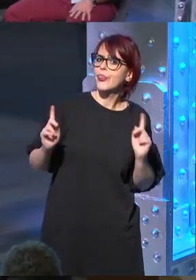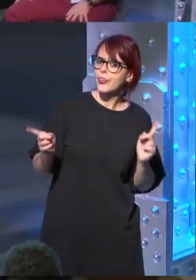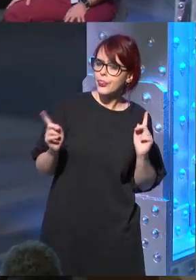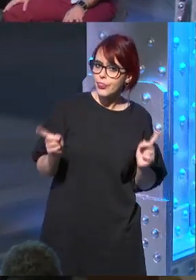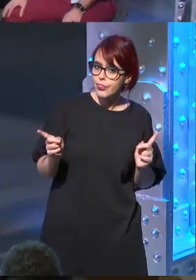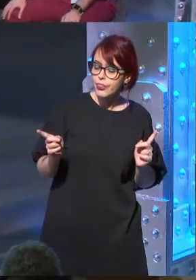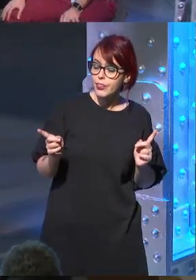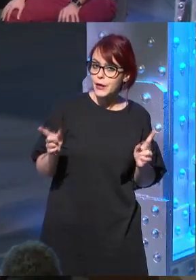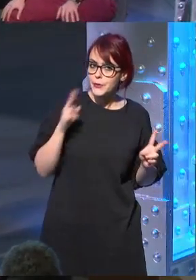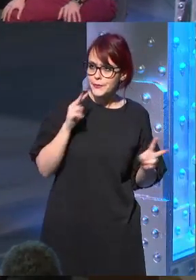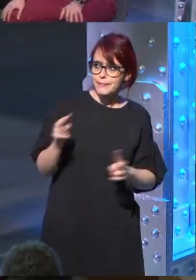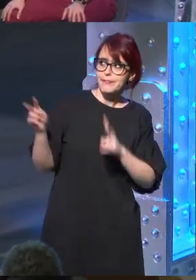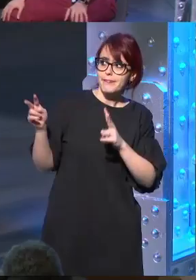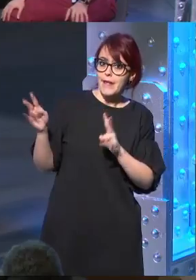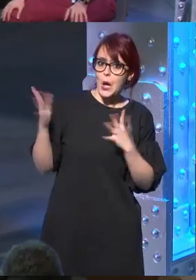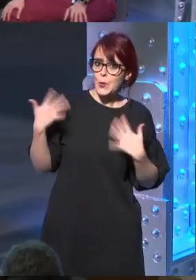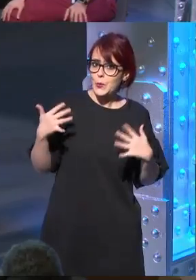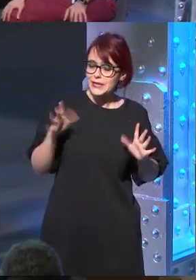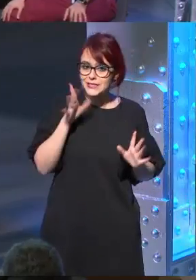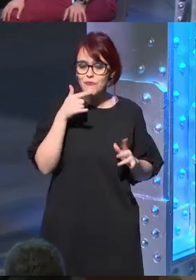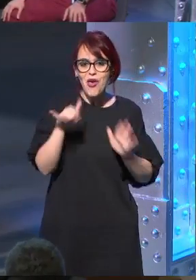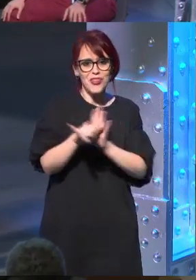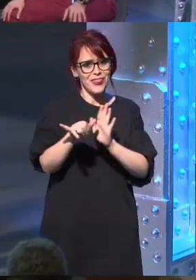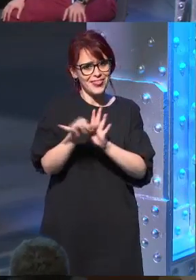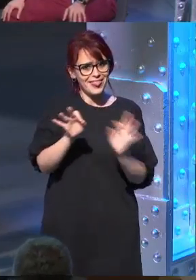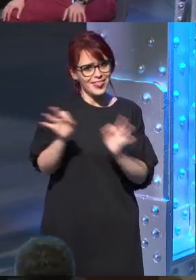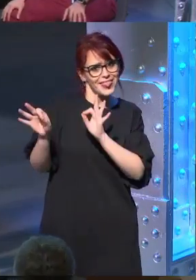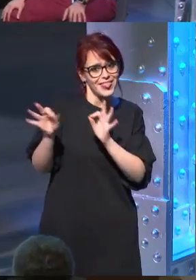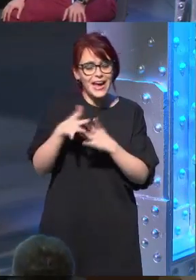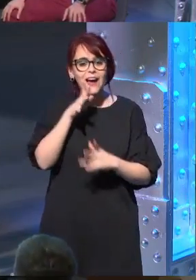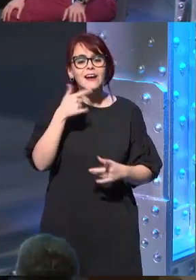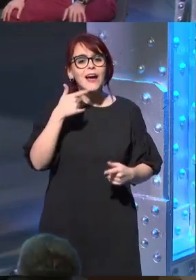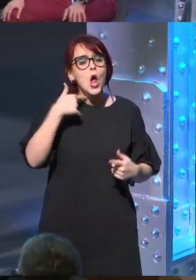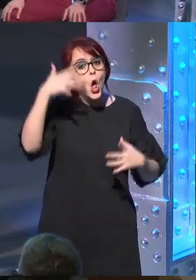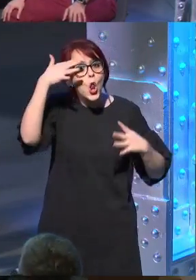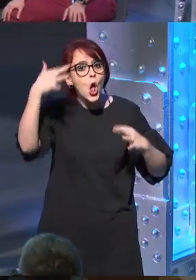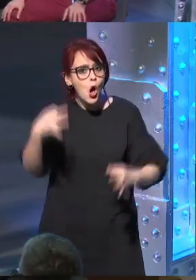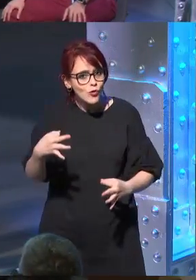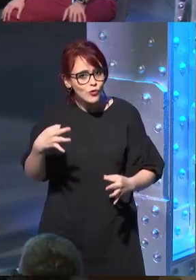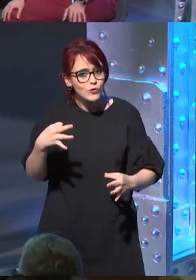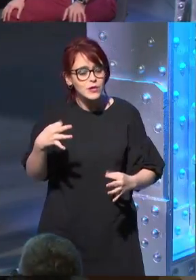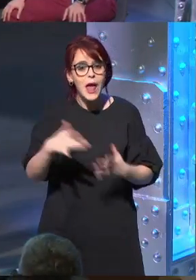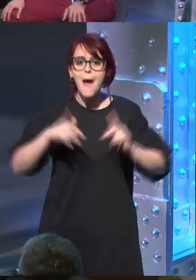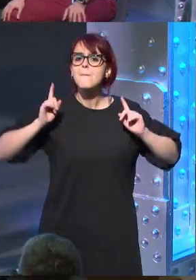avoid all these type of problems with prevention